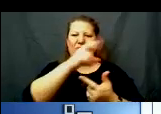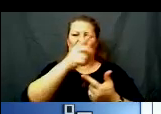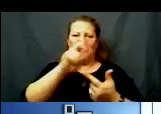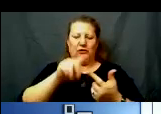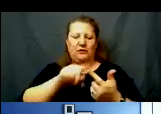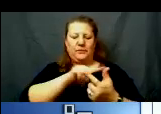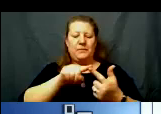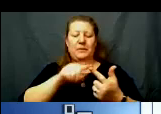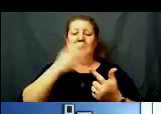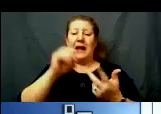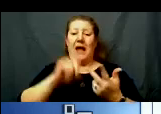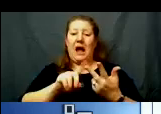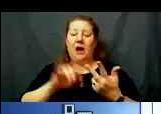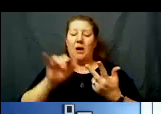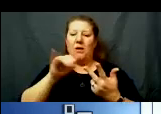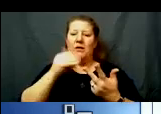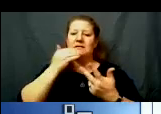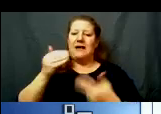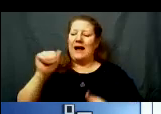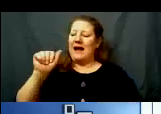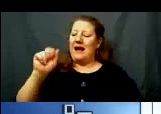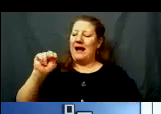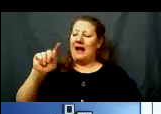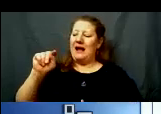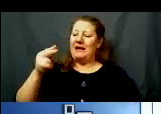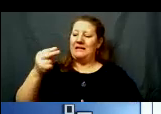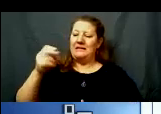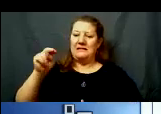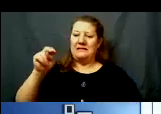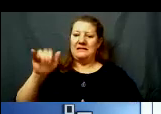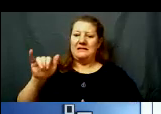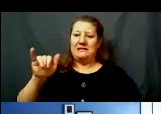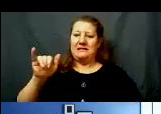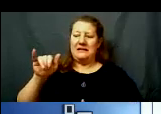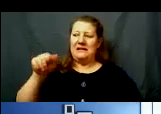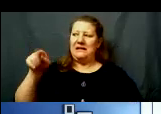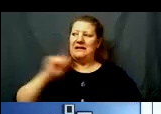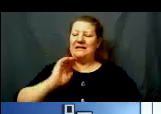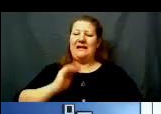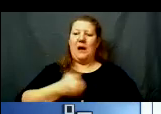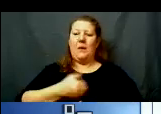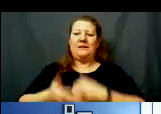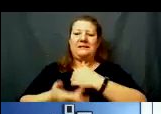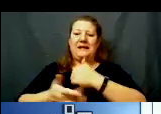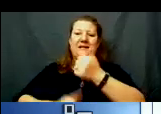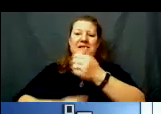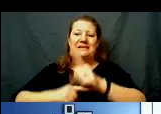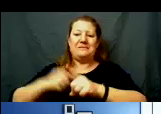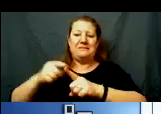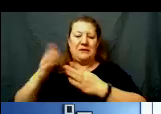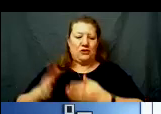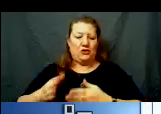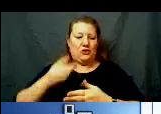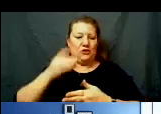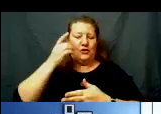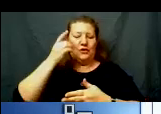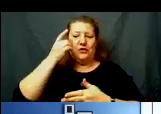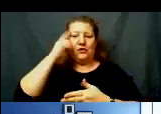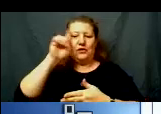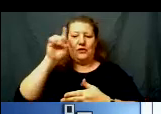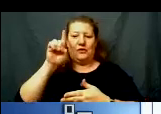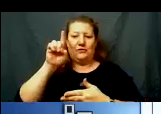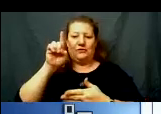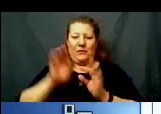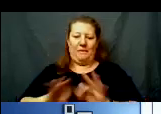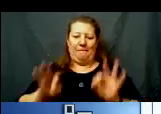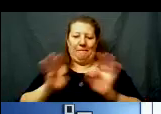And I would like to thank Anthony Hanley, our tech specialist, for playing a pivotal role